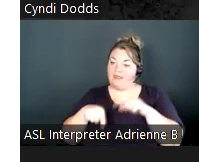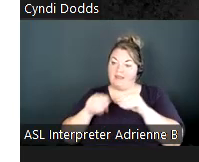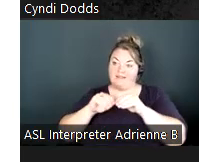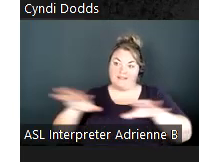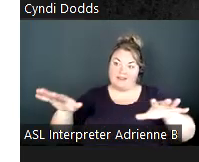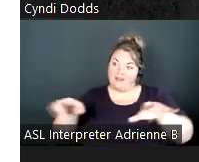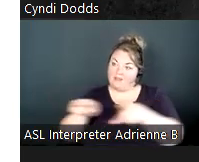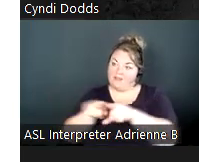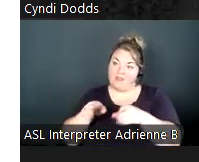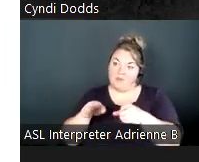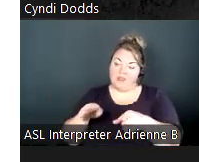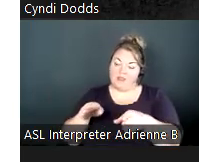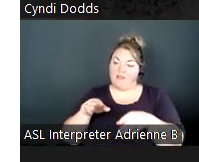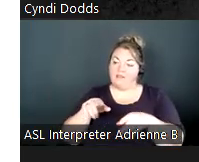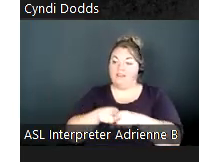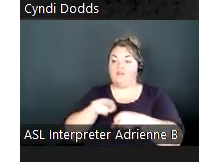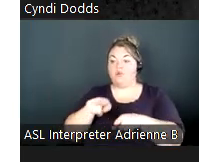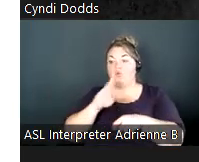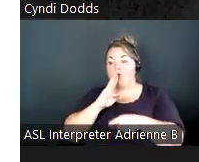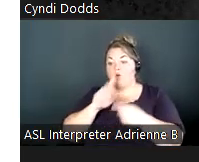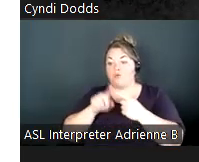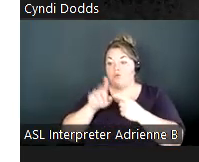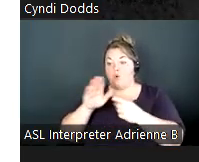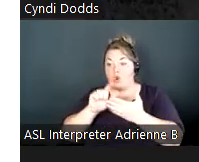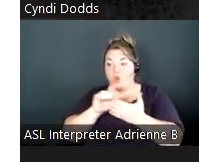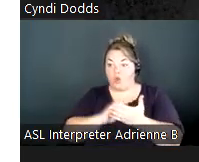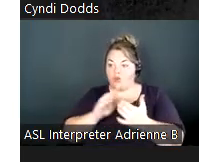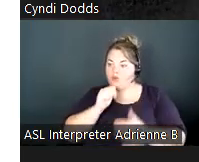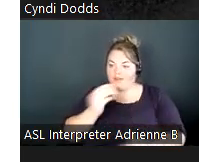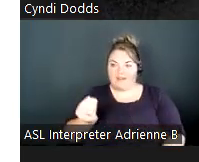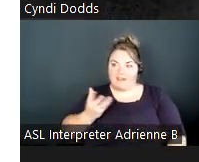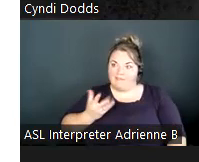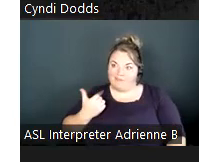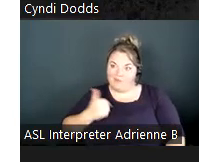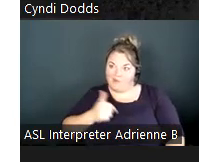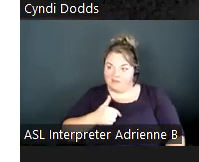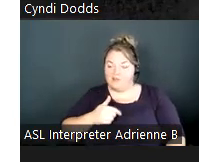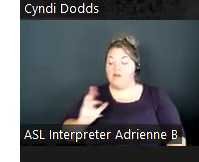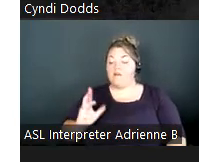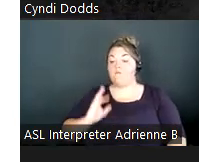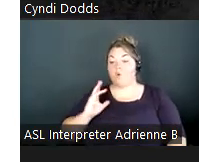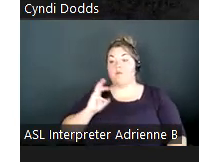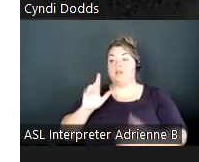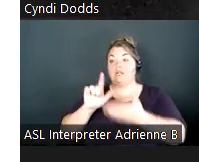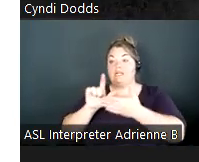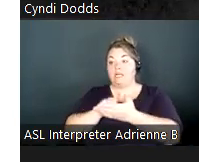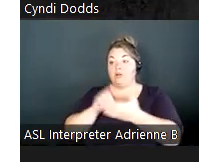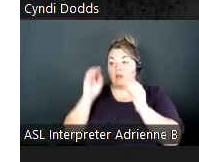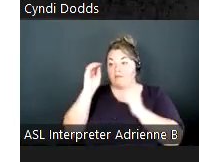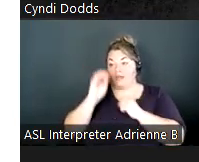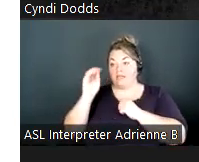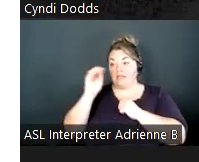same way. If you talk with your lawyer, you don't give it to us. A formal legal opinion is